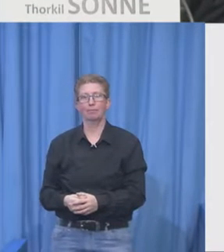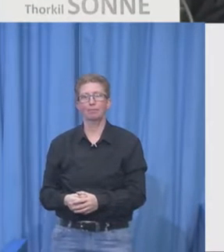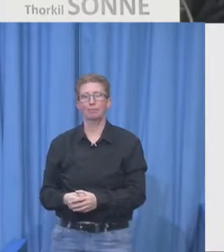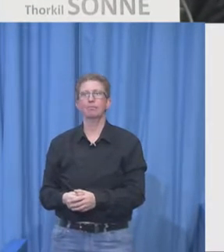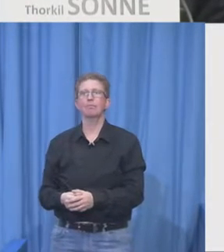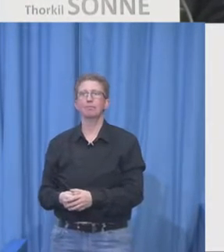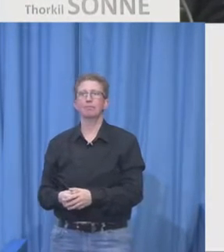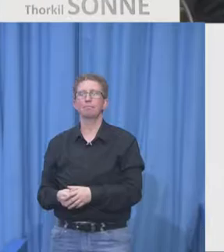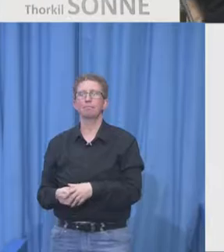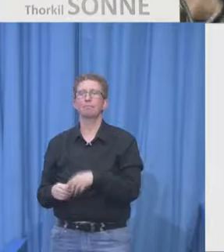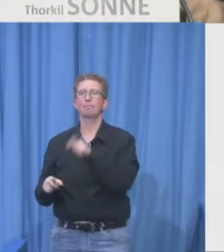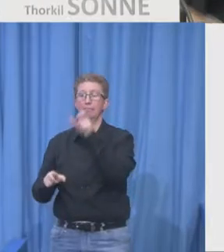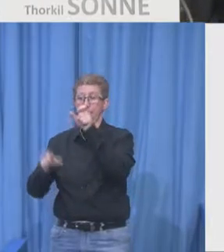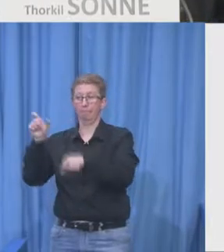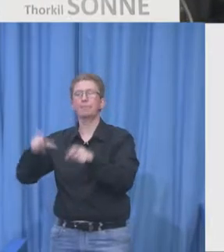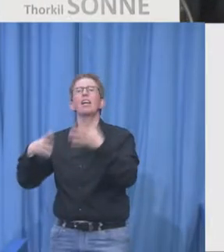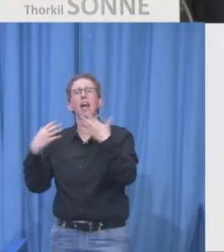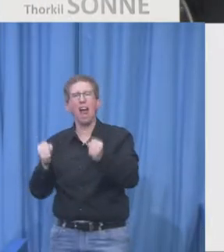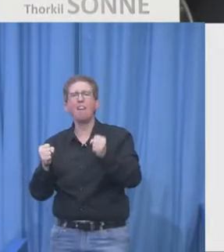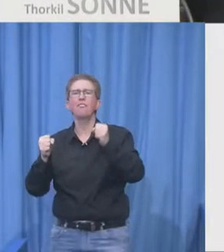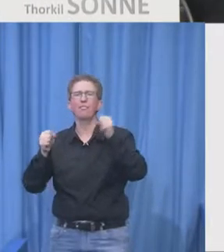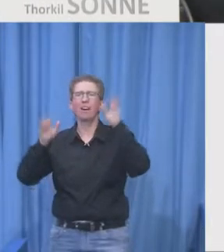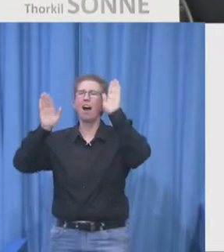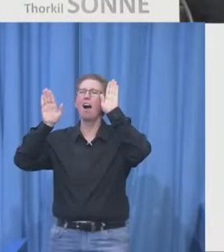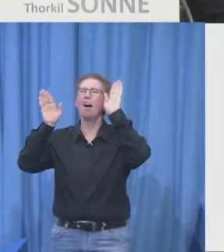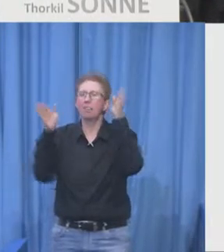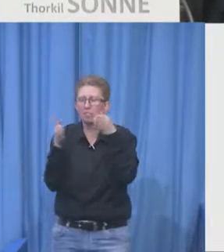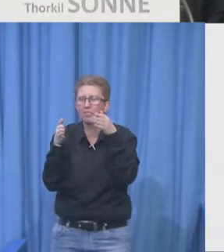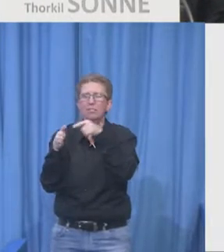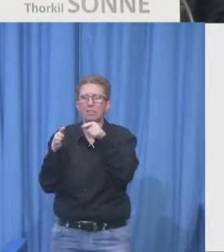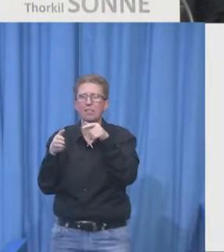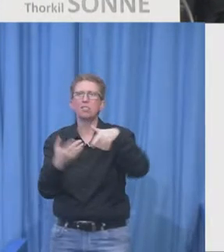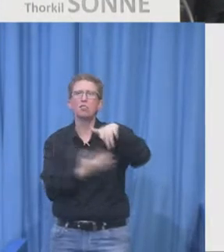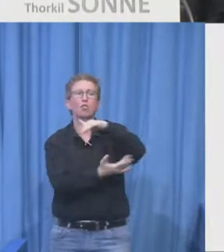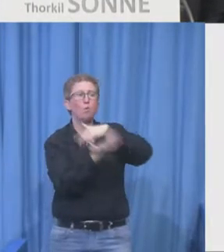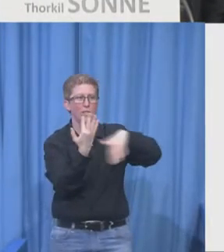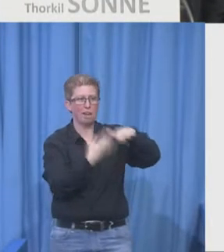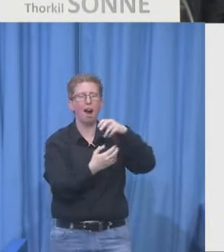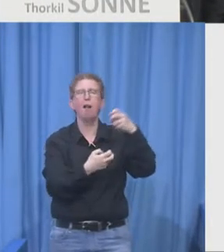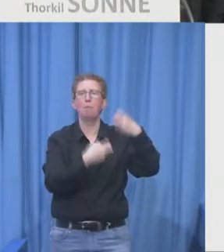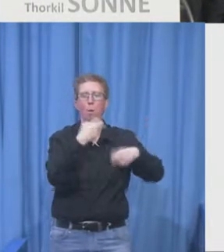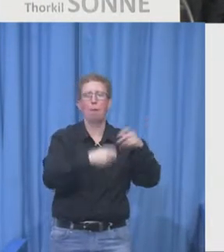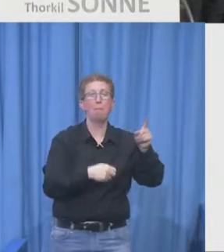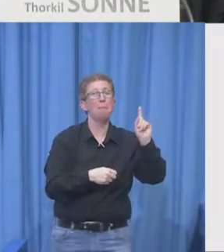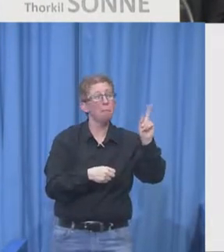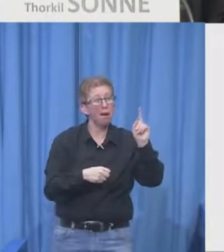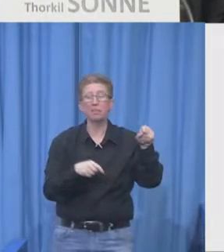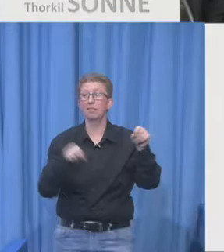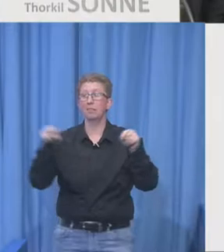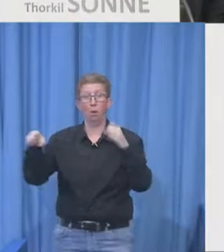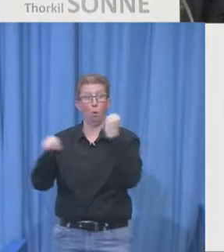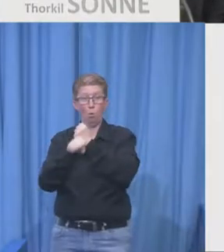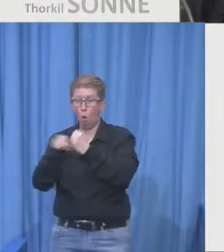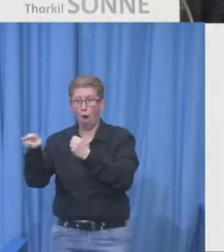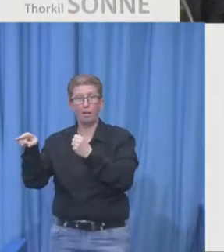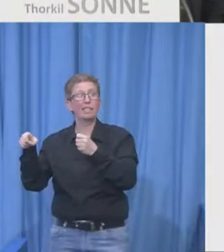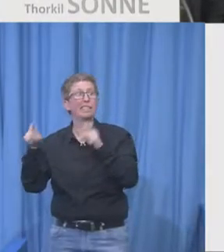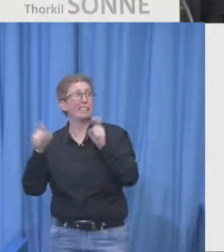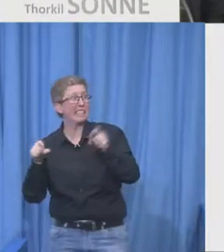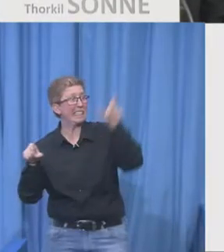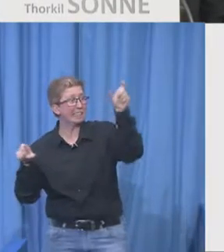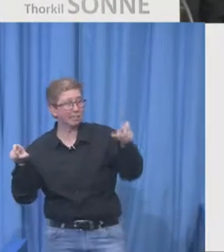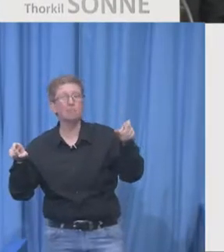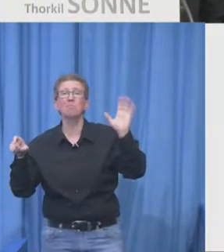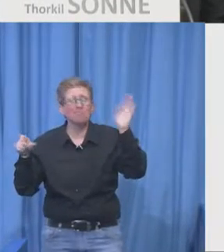it's a long way, but we'll get there. We've been through an evolution the past